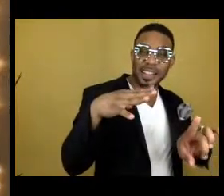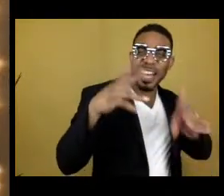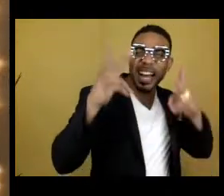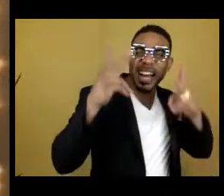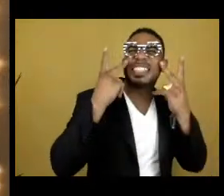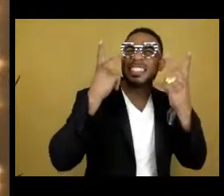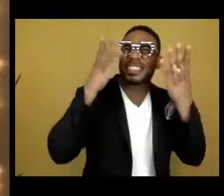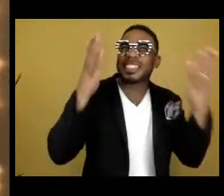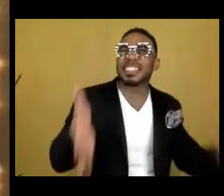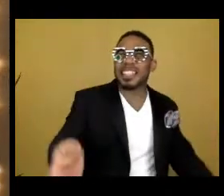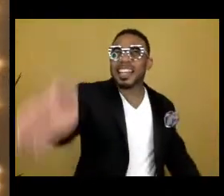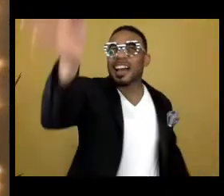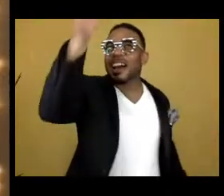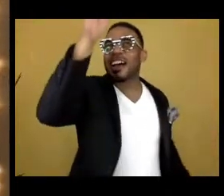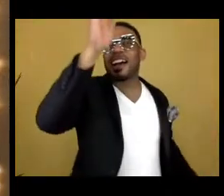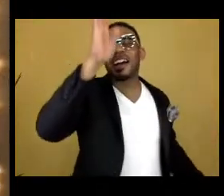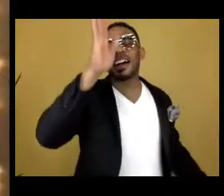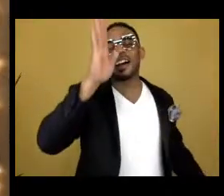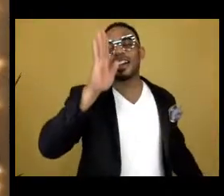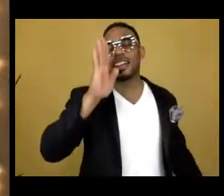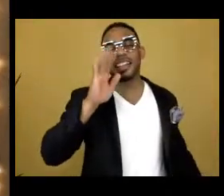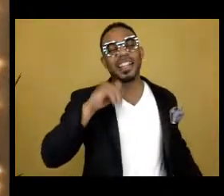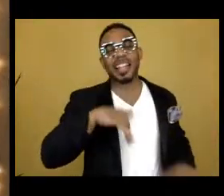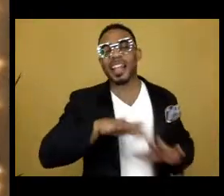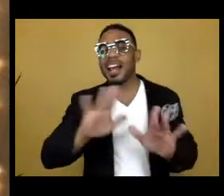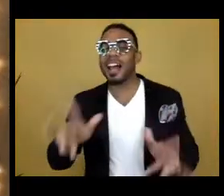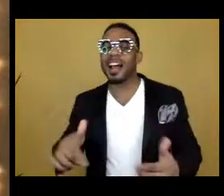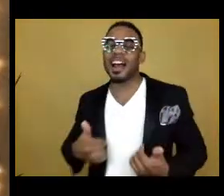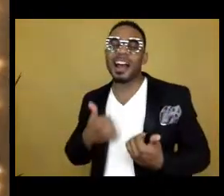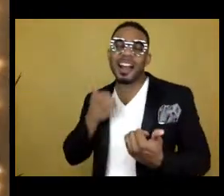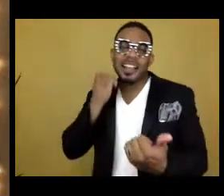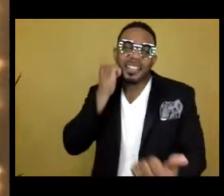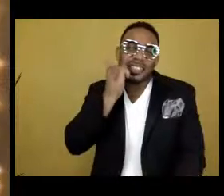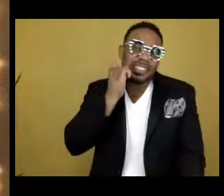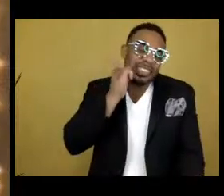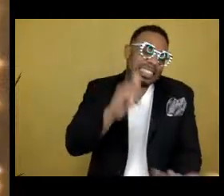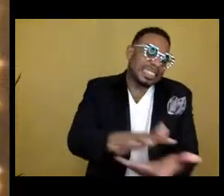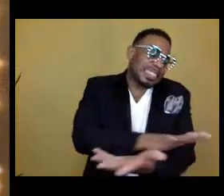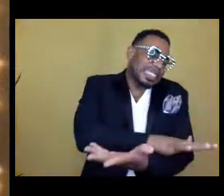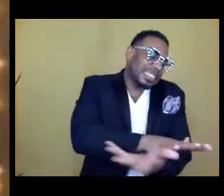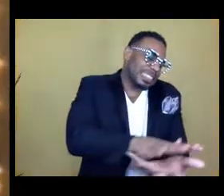I see God in our damaged